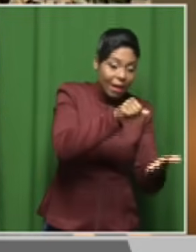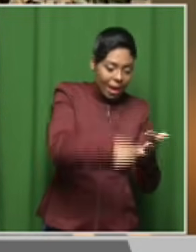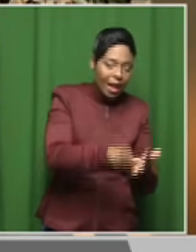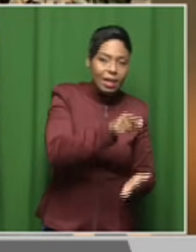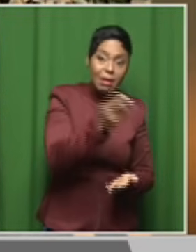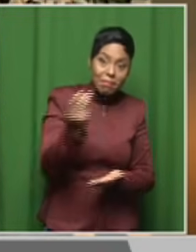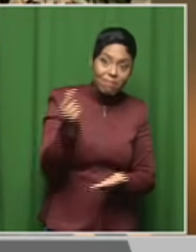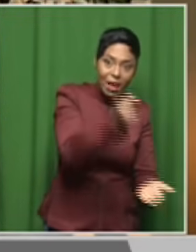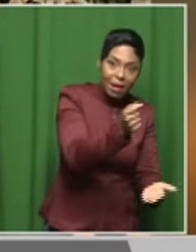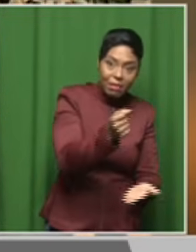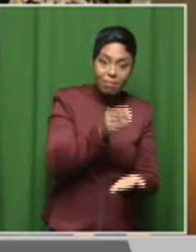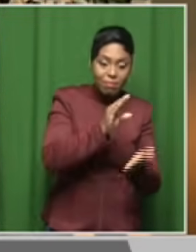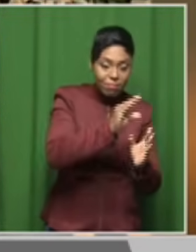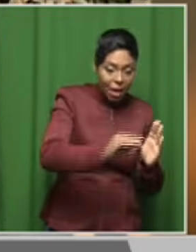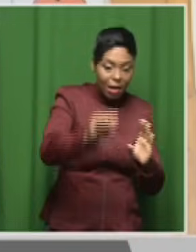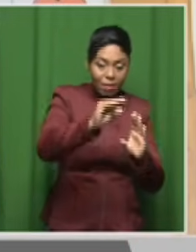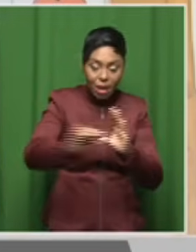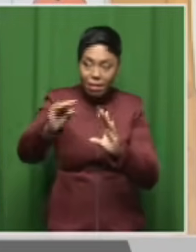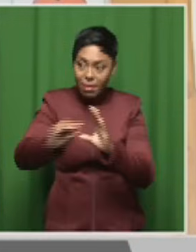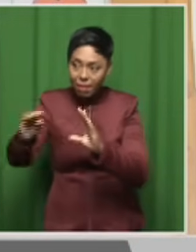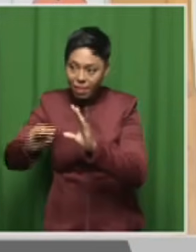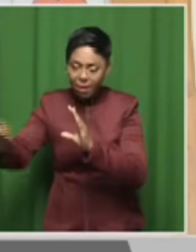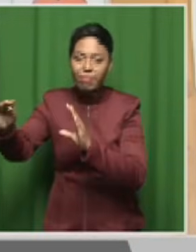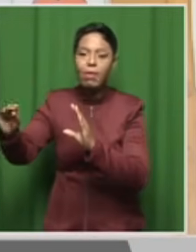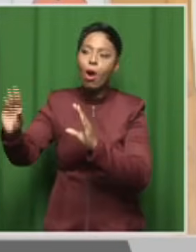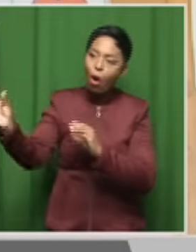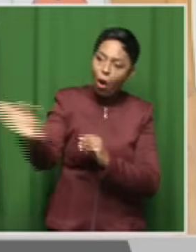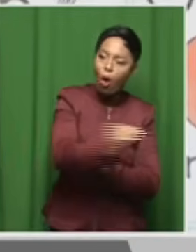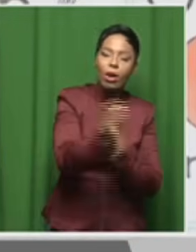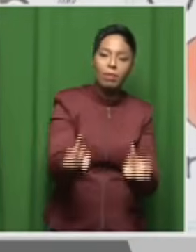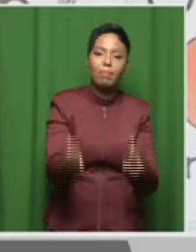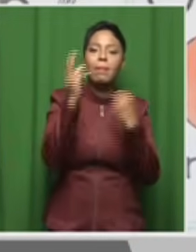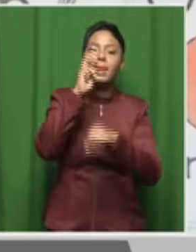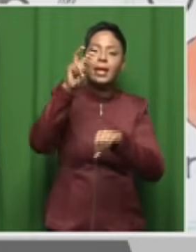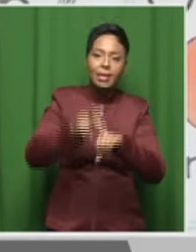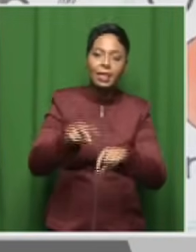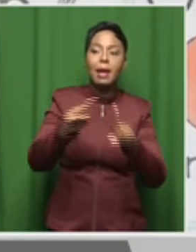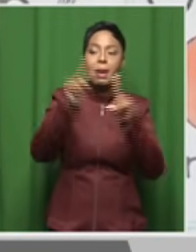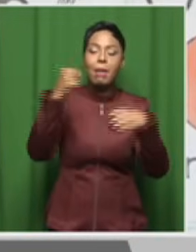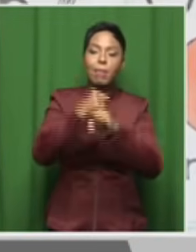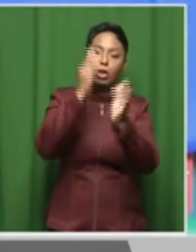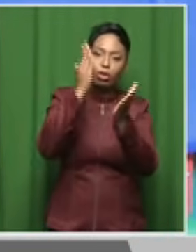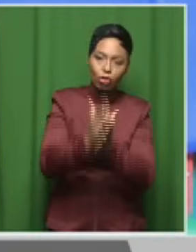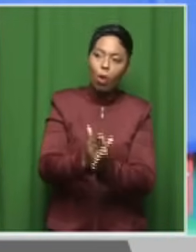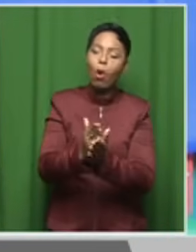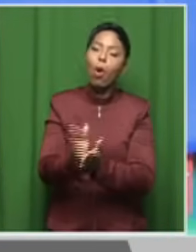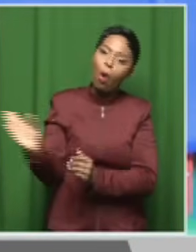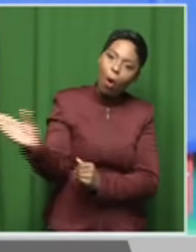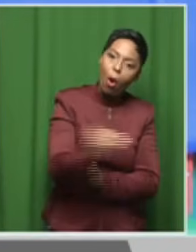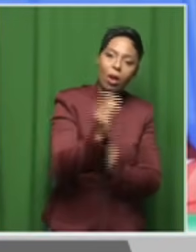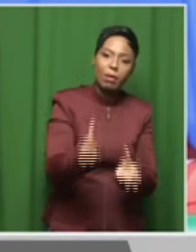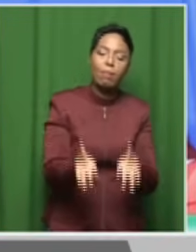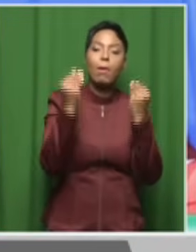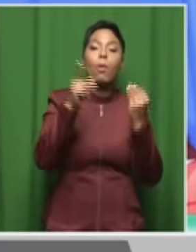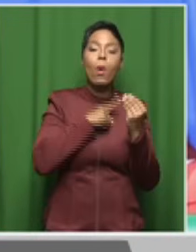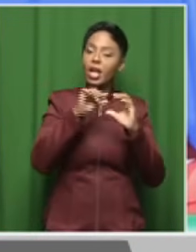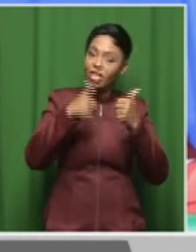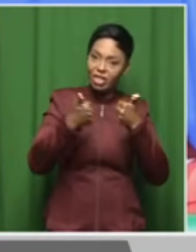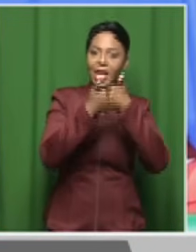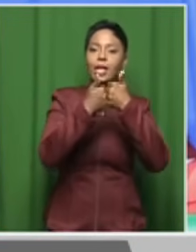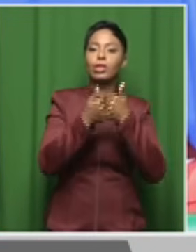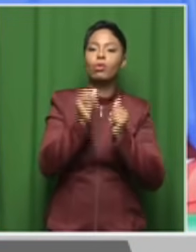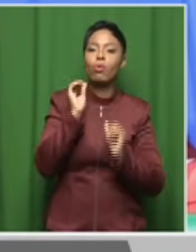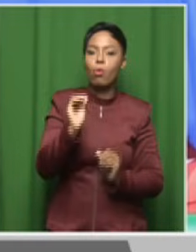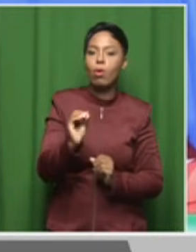people countrywide. It needs a mechanism to ensure that that grant is received, because there are challenges.